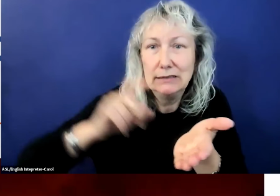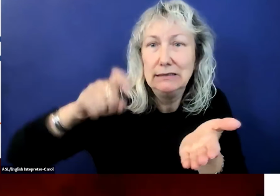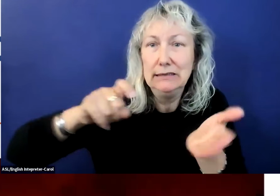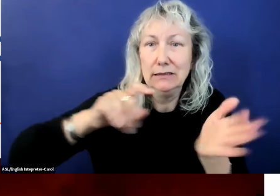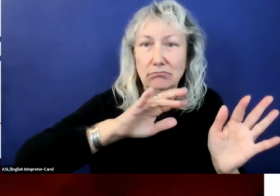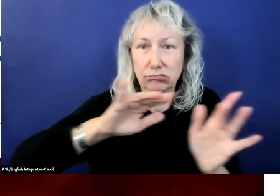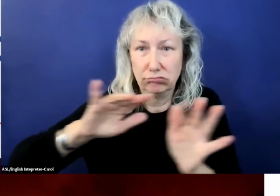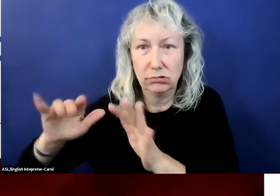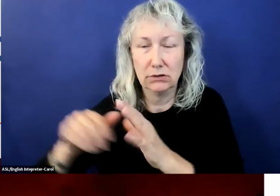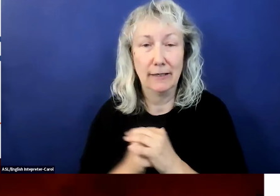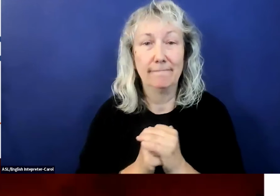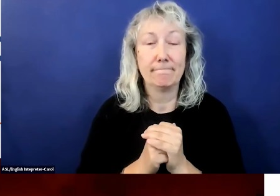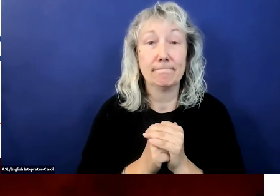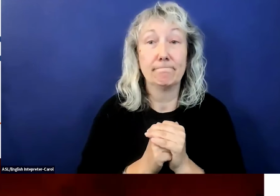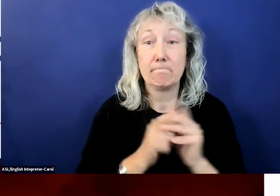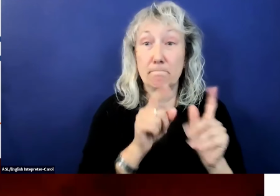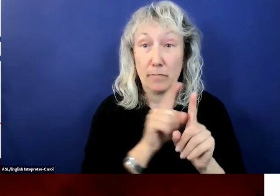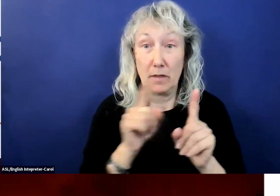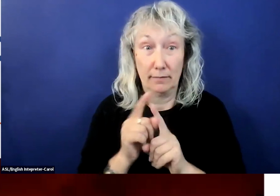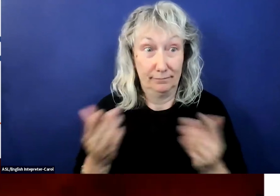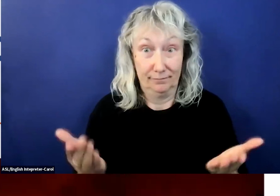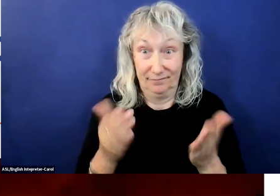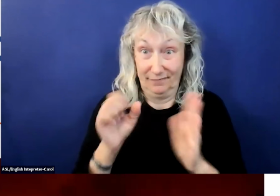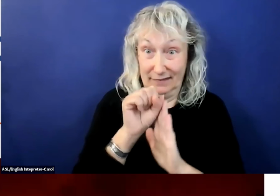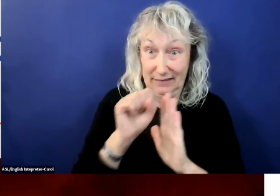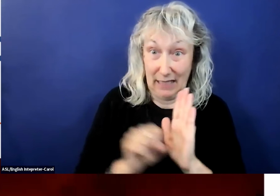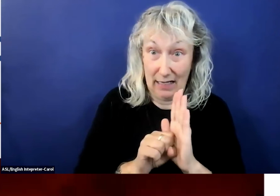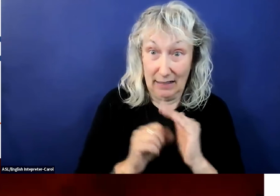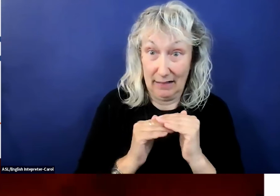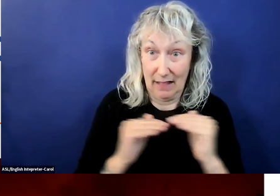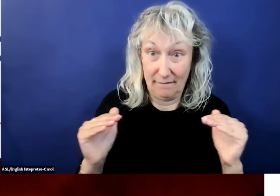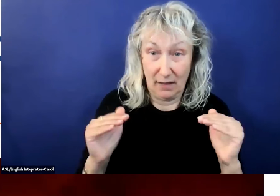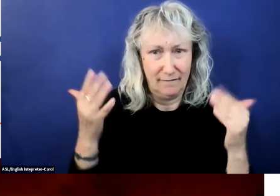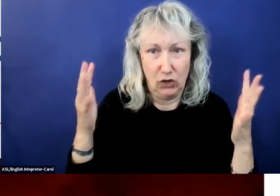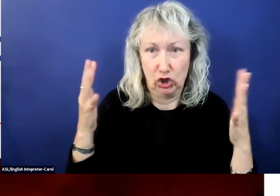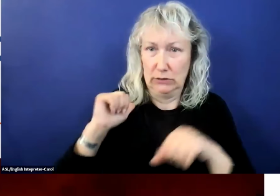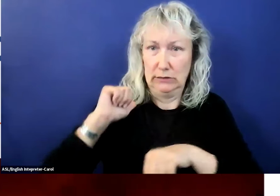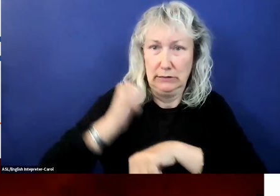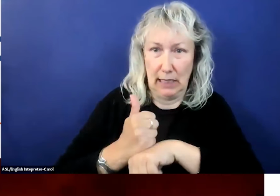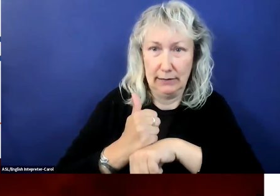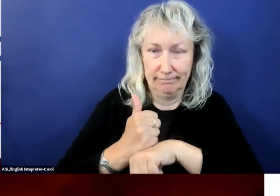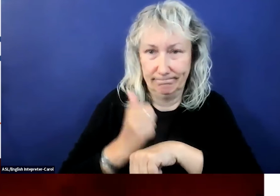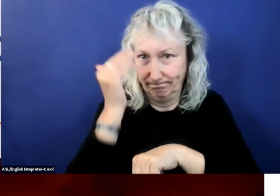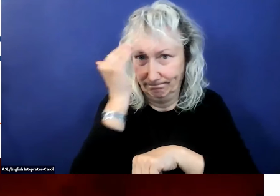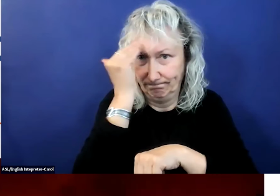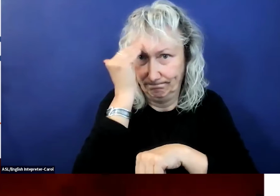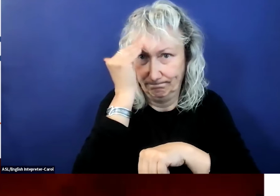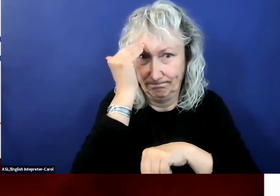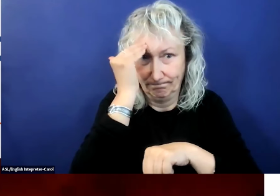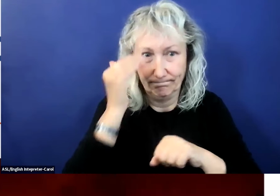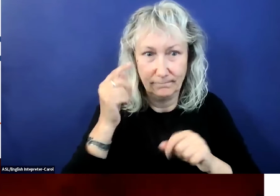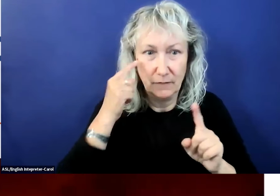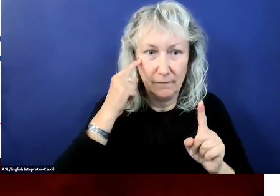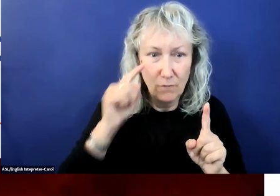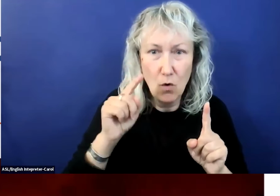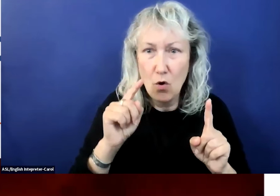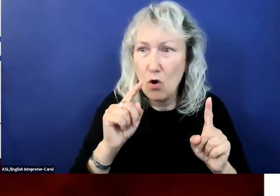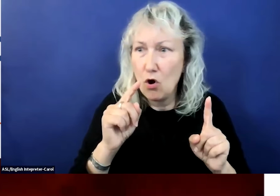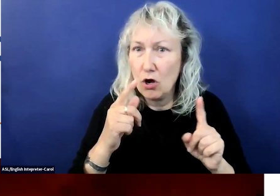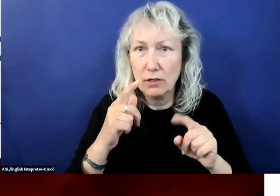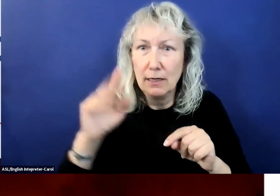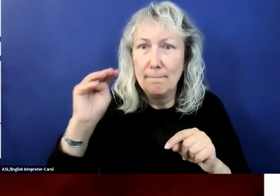Additionally, at the state level, there's a memorandum of understanding in place, and this provides a framework for